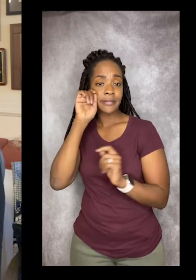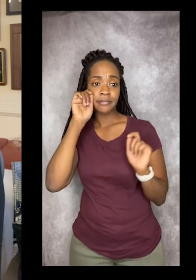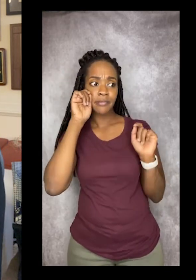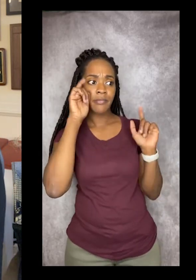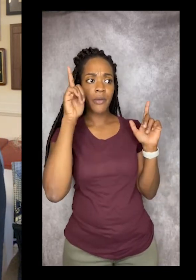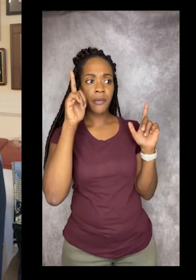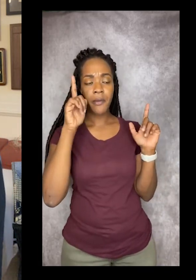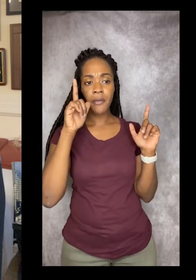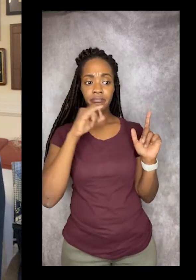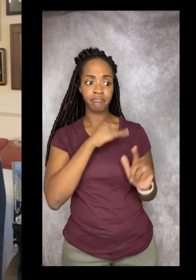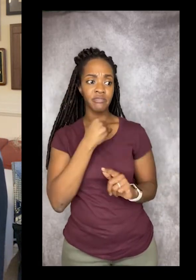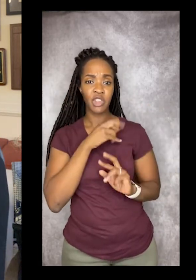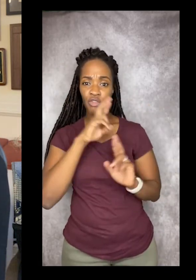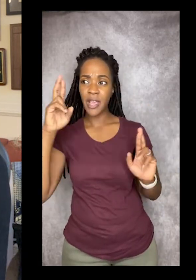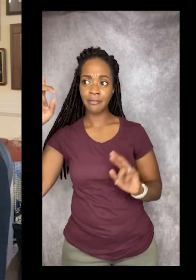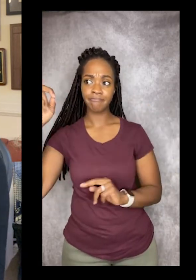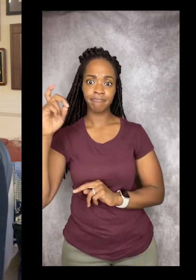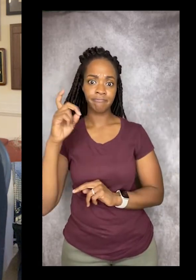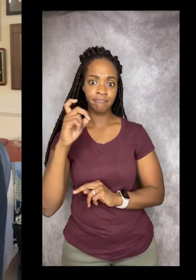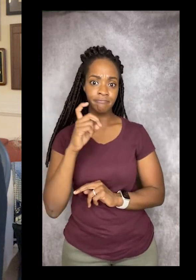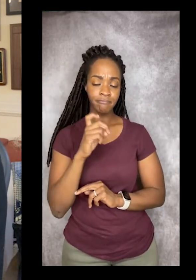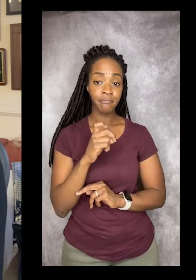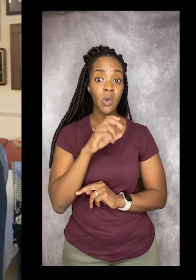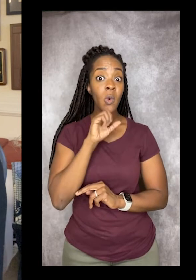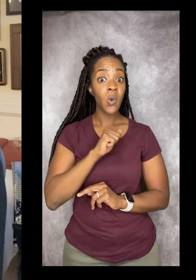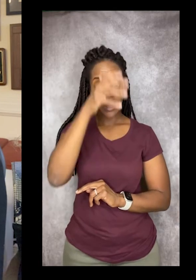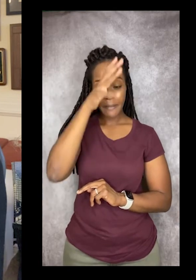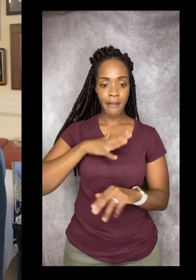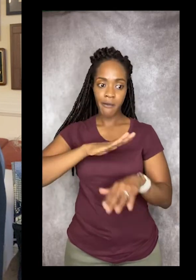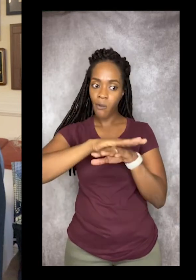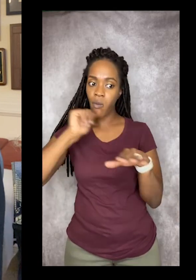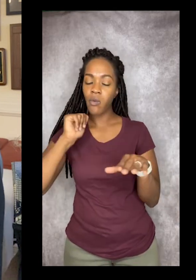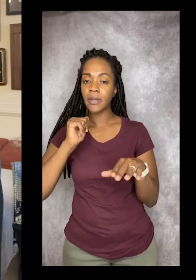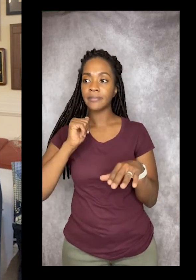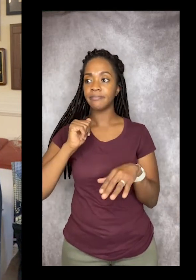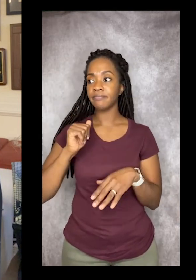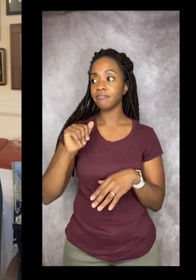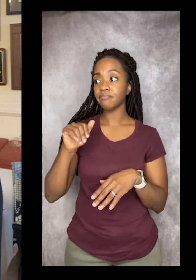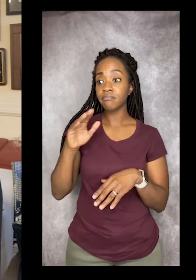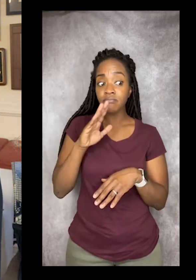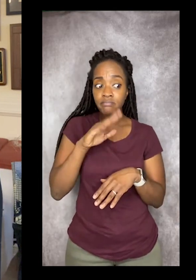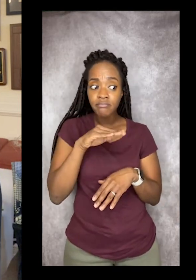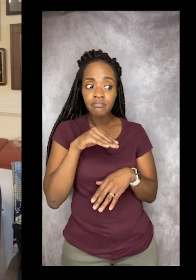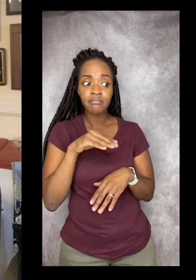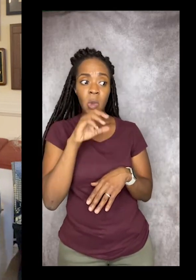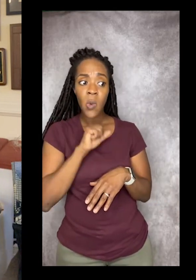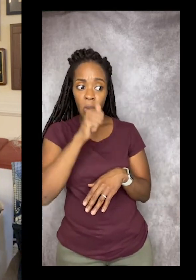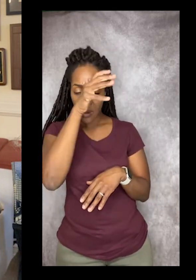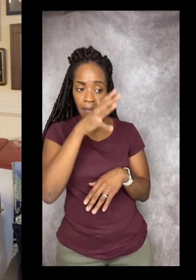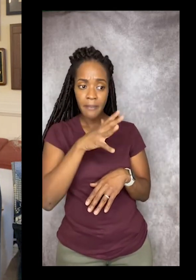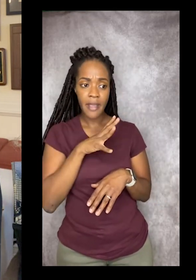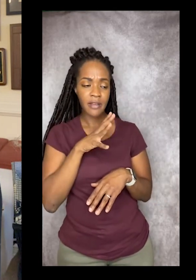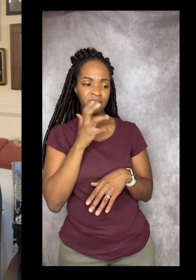Joseph was about to go downstairs when the old man called him. Hey, the old man repeated in